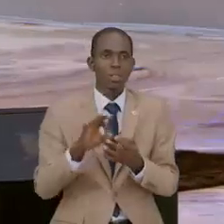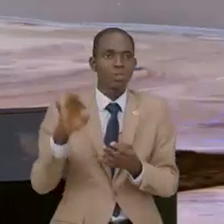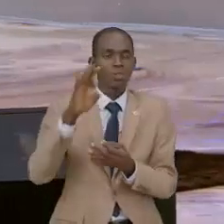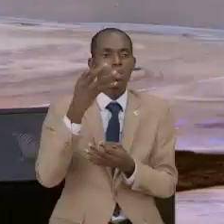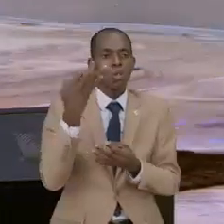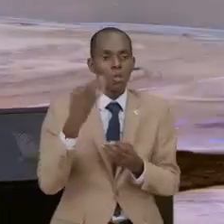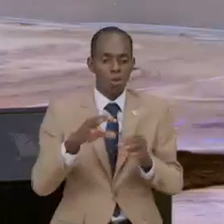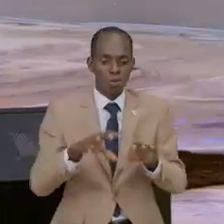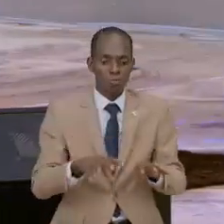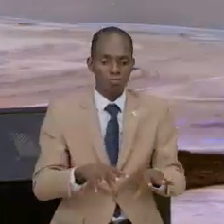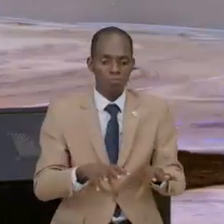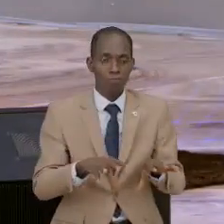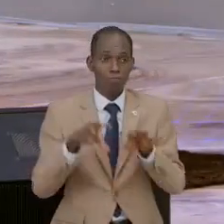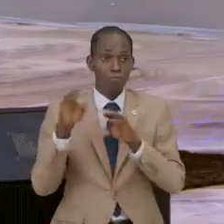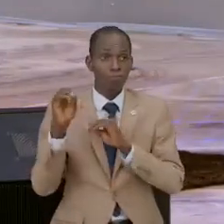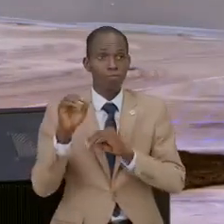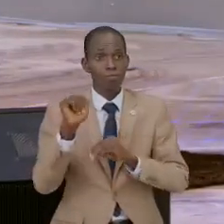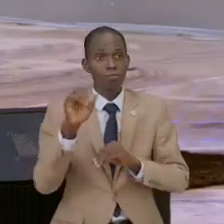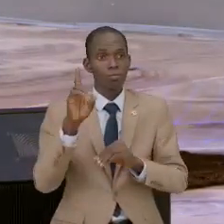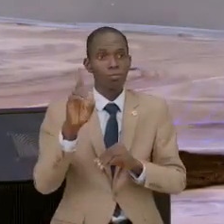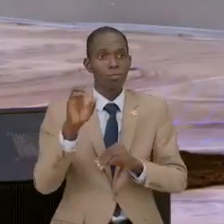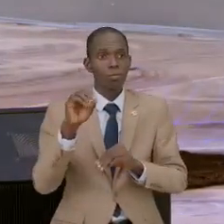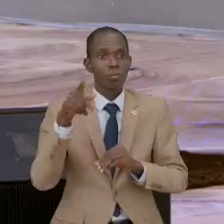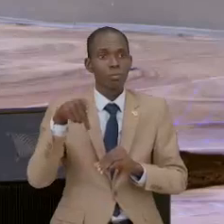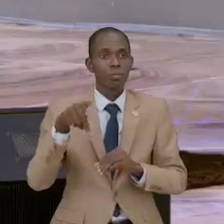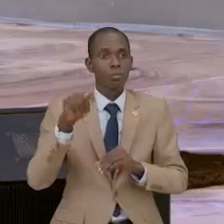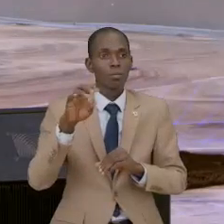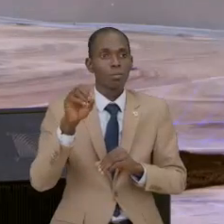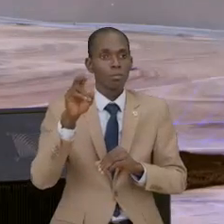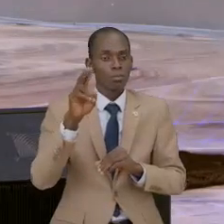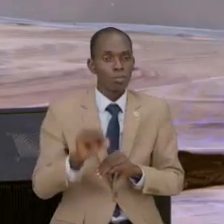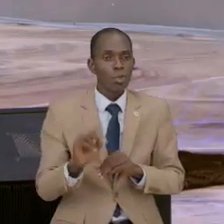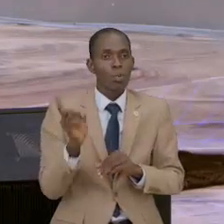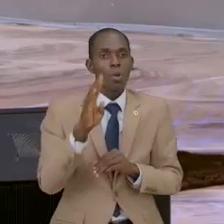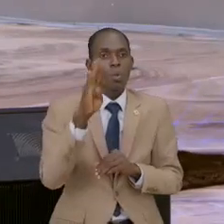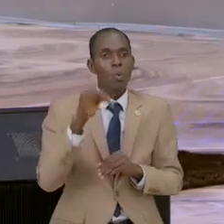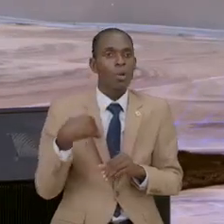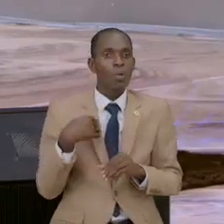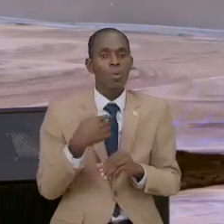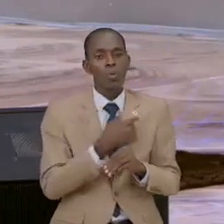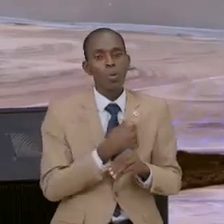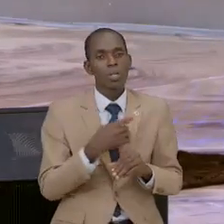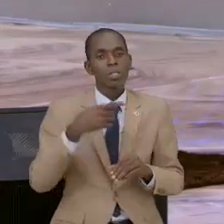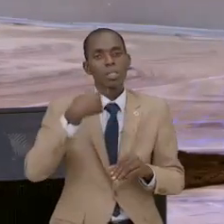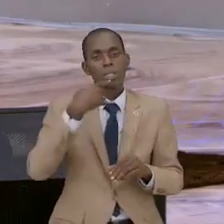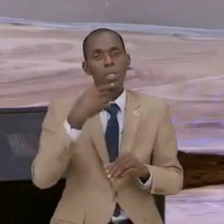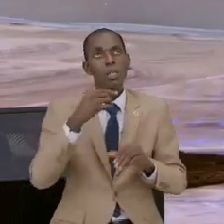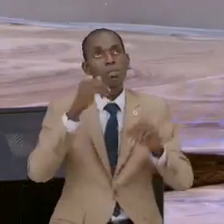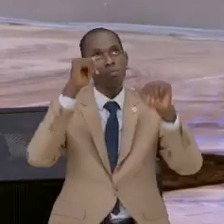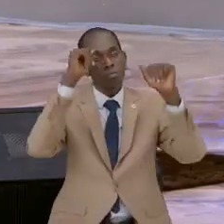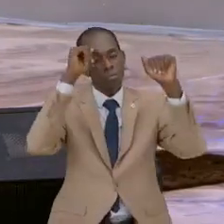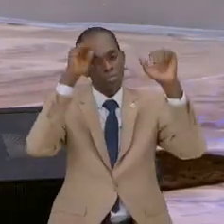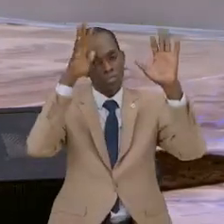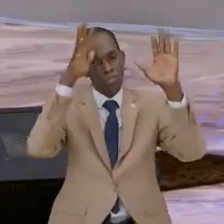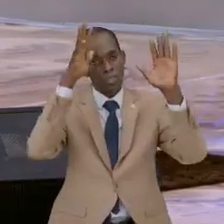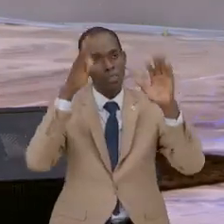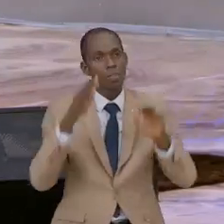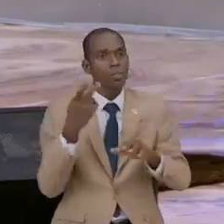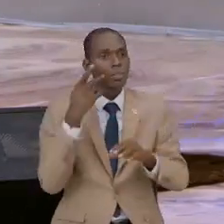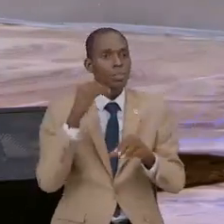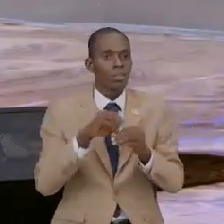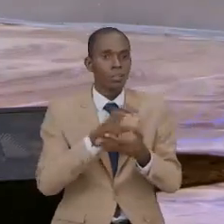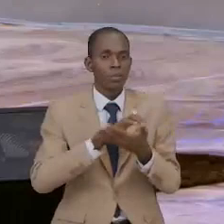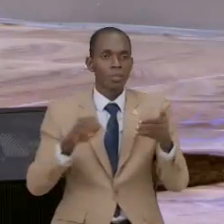of adoption, whereby we cry, Abba, Father. And then in verse 16, the